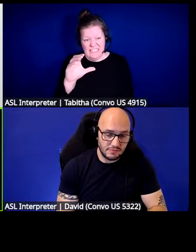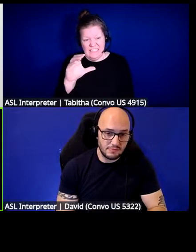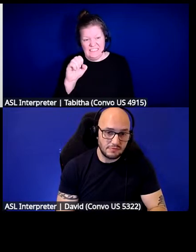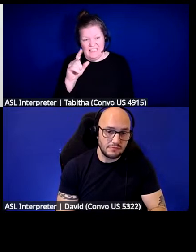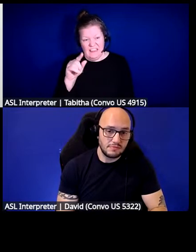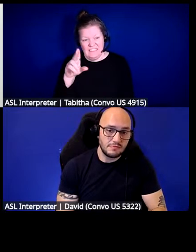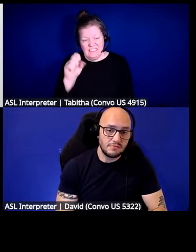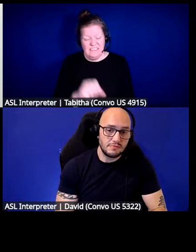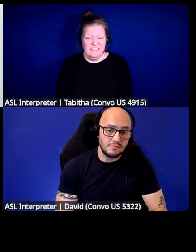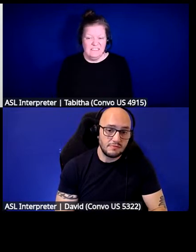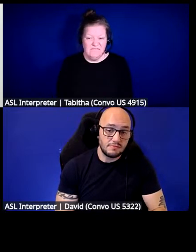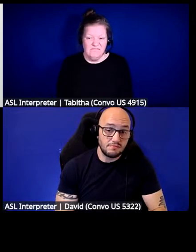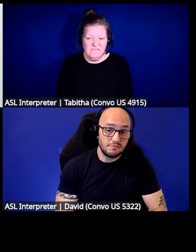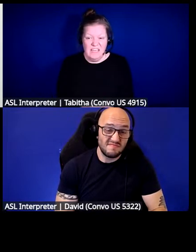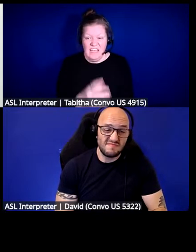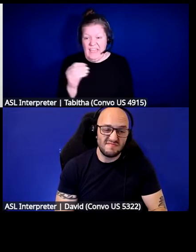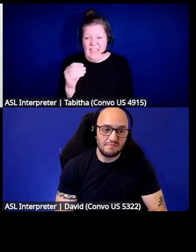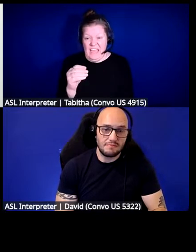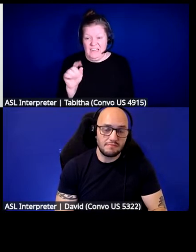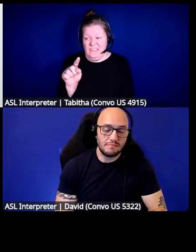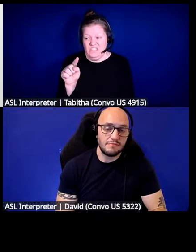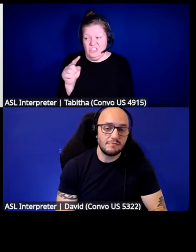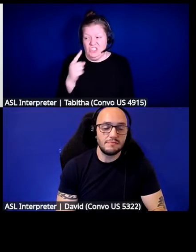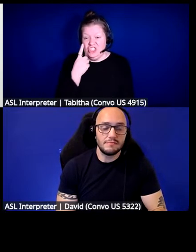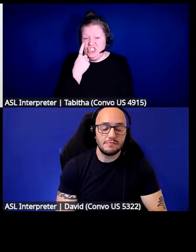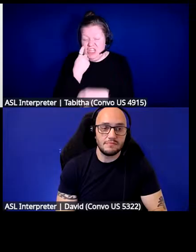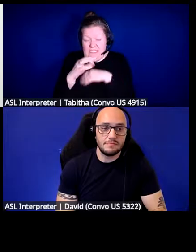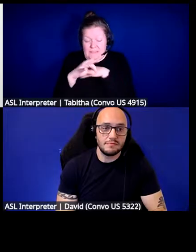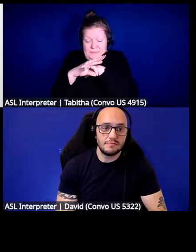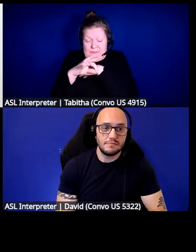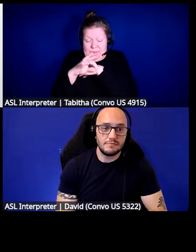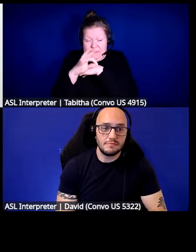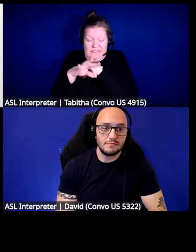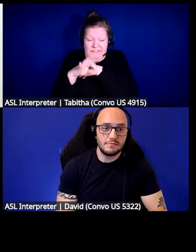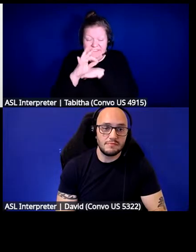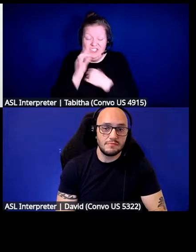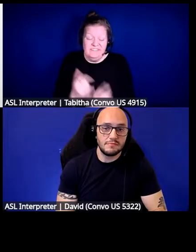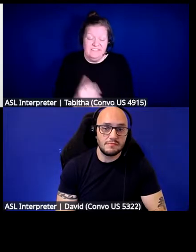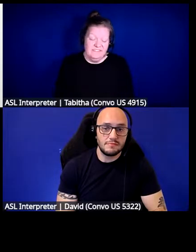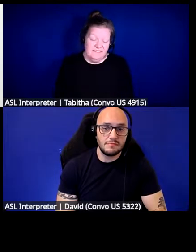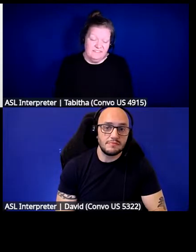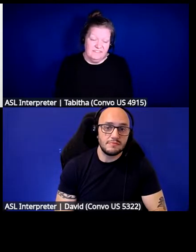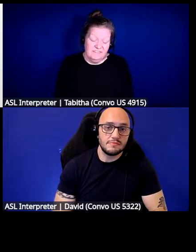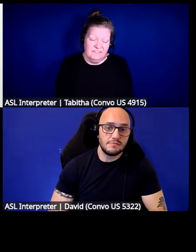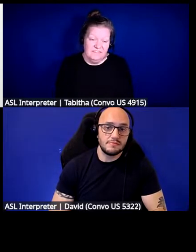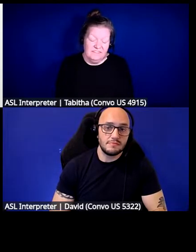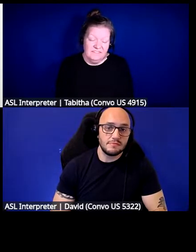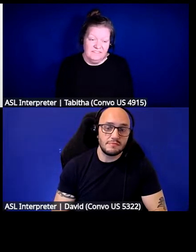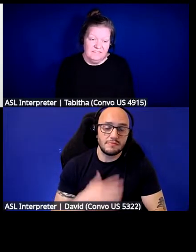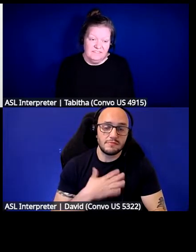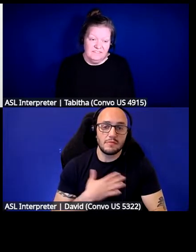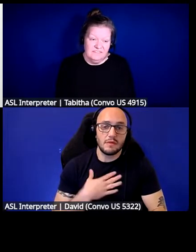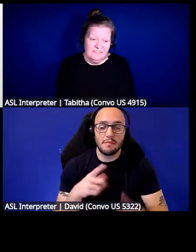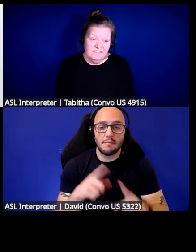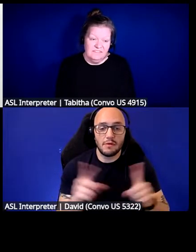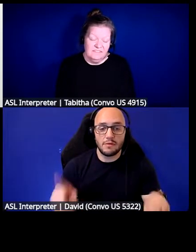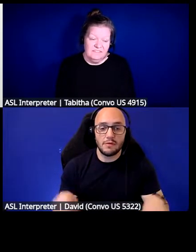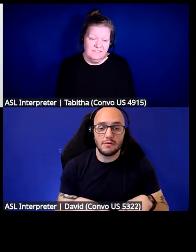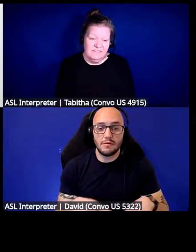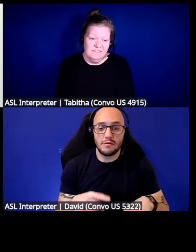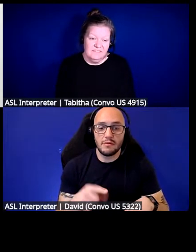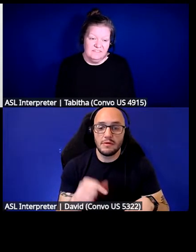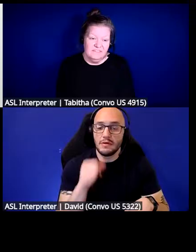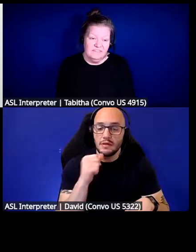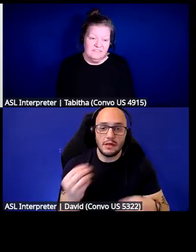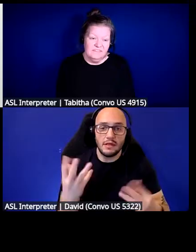Celsius, Yeah, like and it it is is. just breaking dawn. Uh, yeah, it is. Yeah, we have my screens haven't lit up yet, so